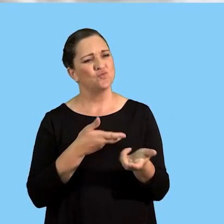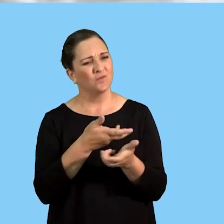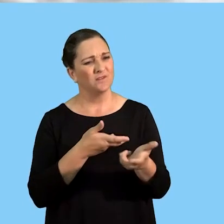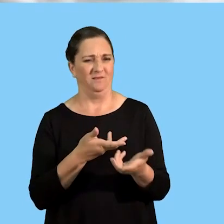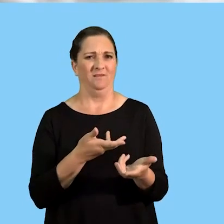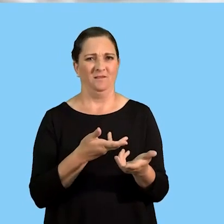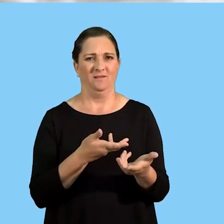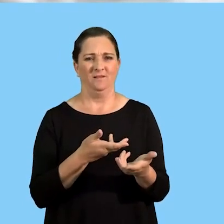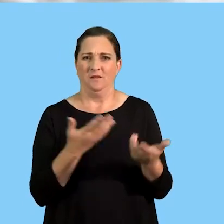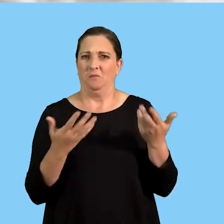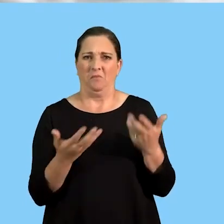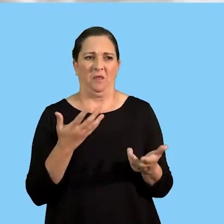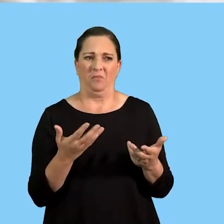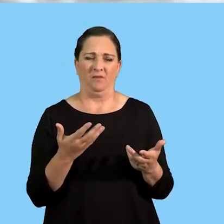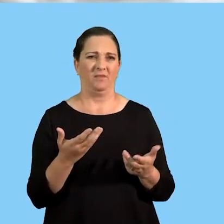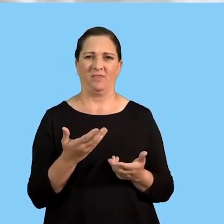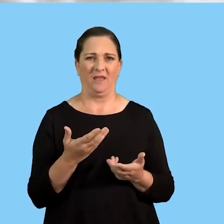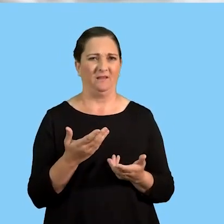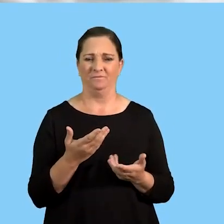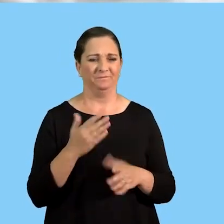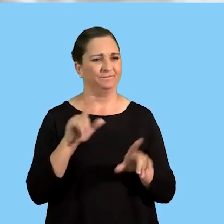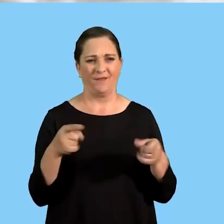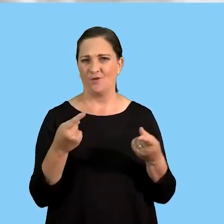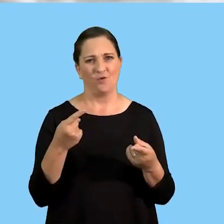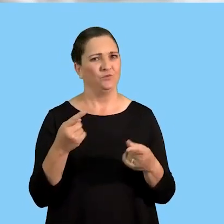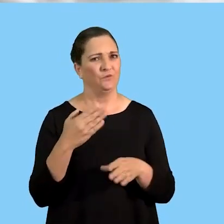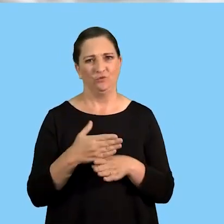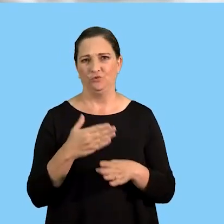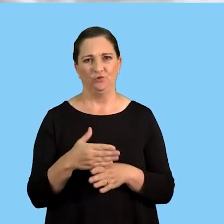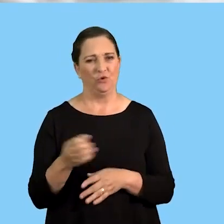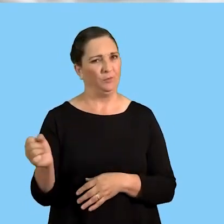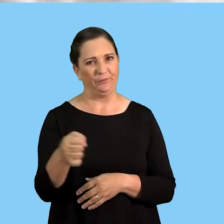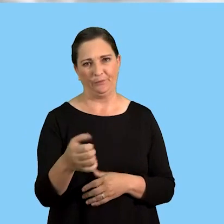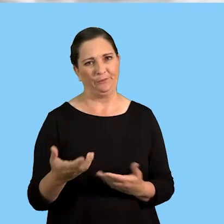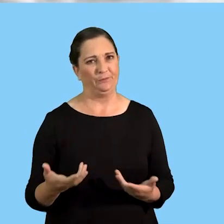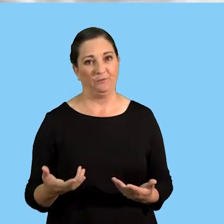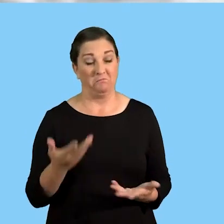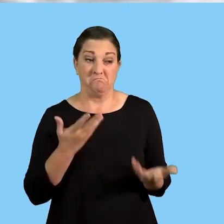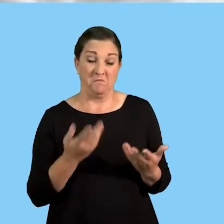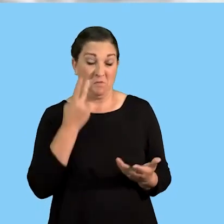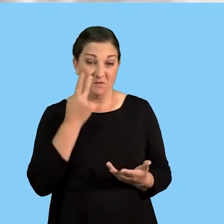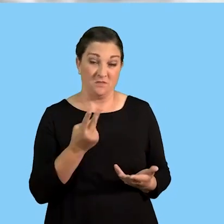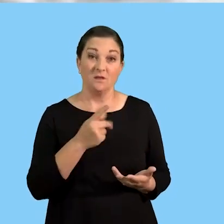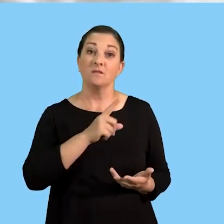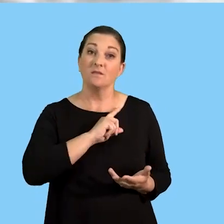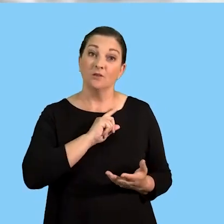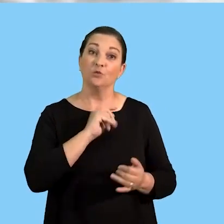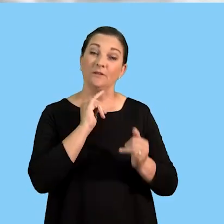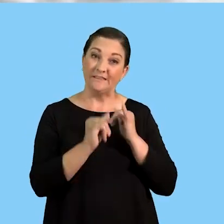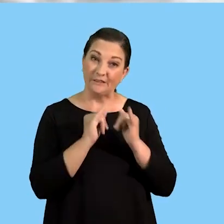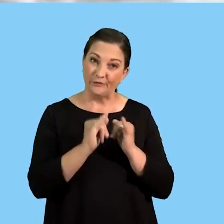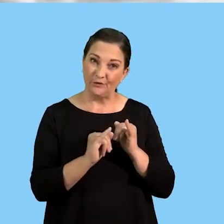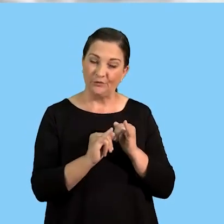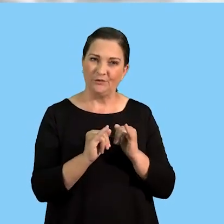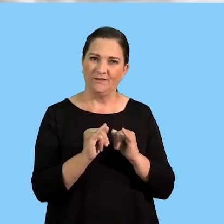speak to them personally, you find out that they might not be a suitable candidate for the position. So it is very important for you